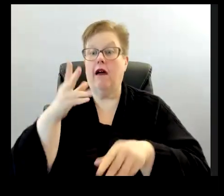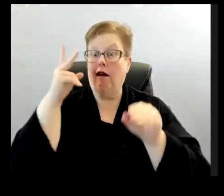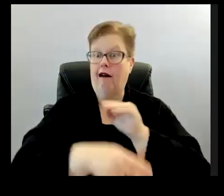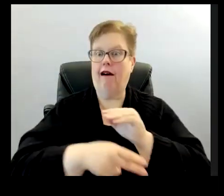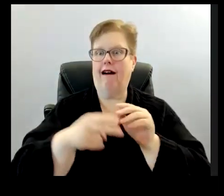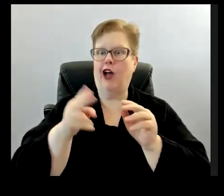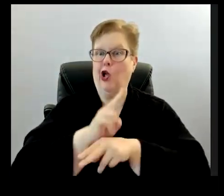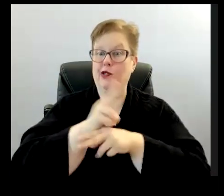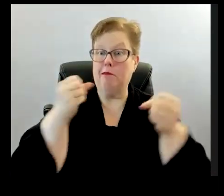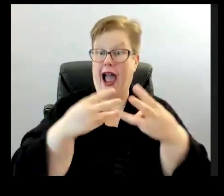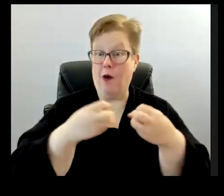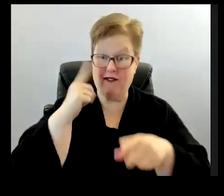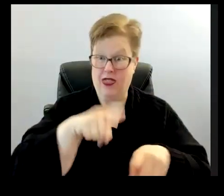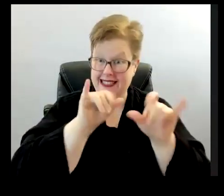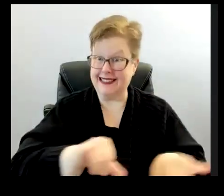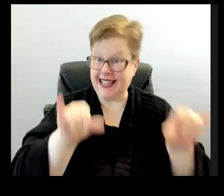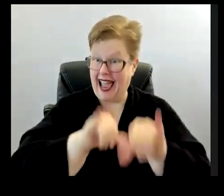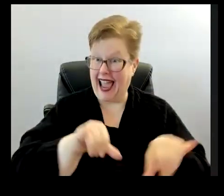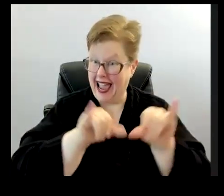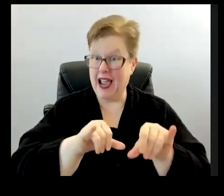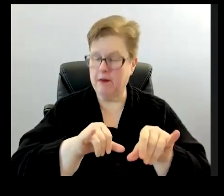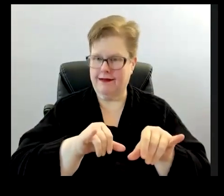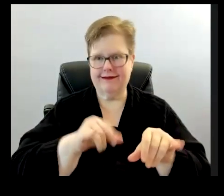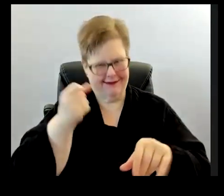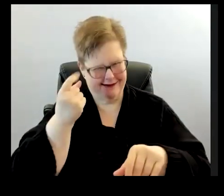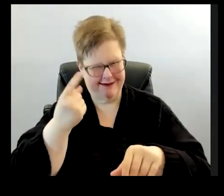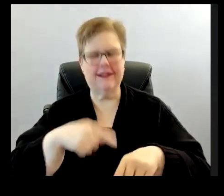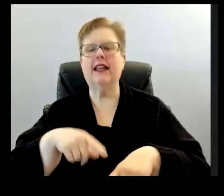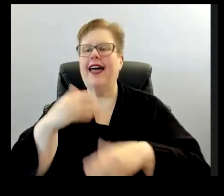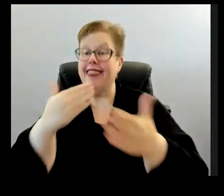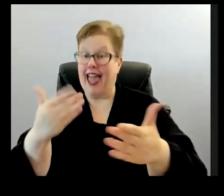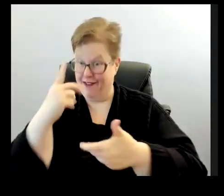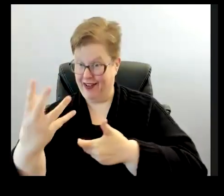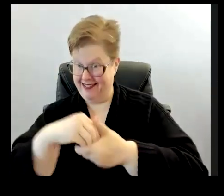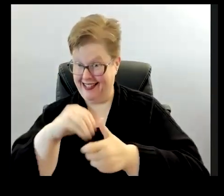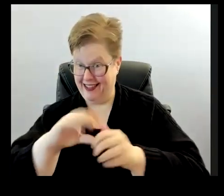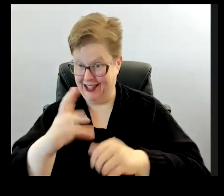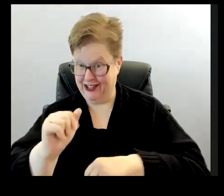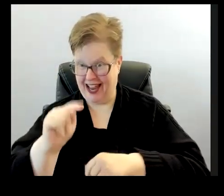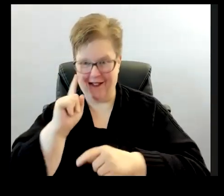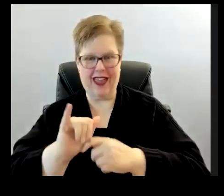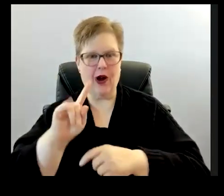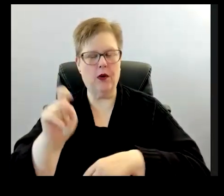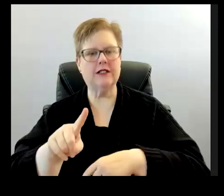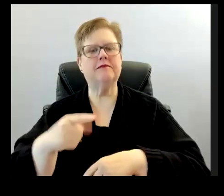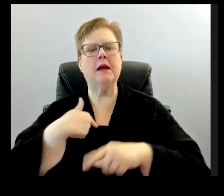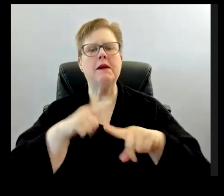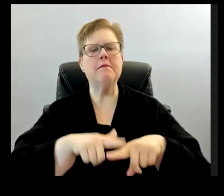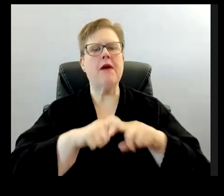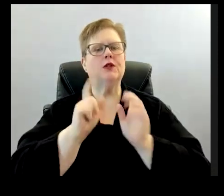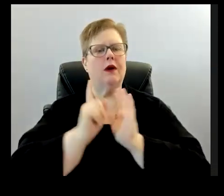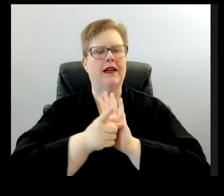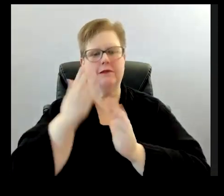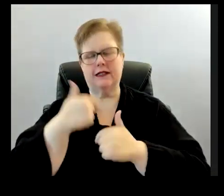or literally. Thank you all for participating in the chat with that question. And I'm just going to pause here for a moment because